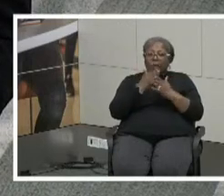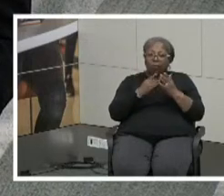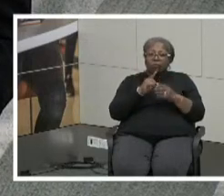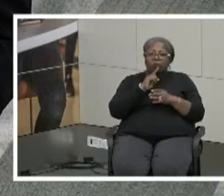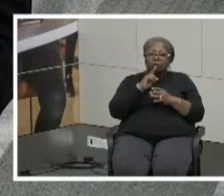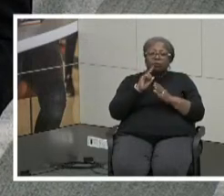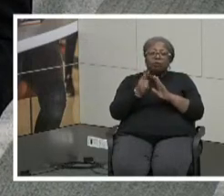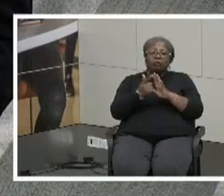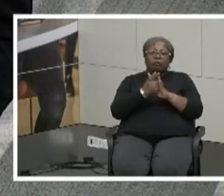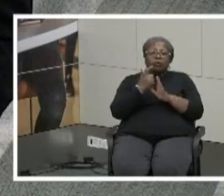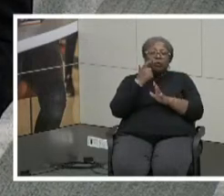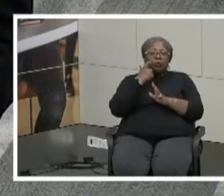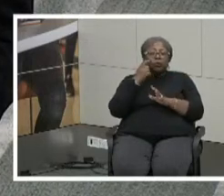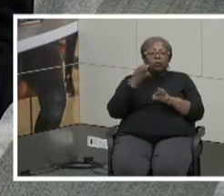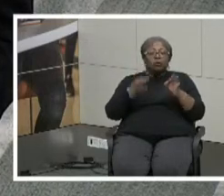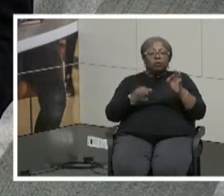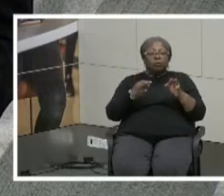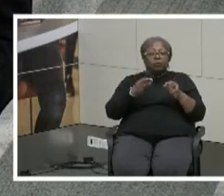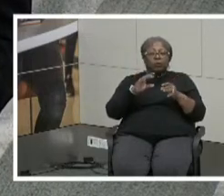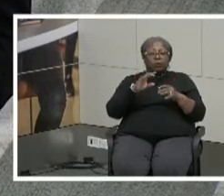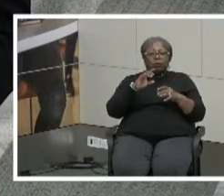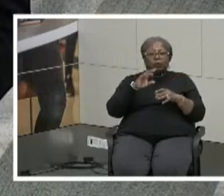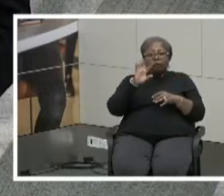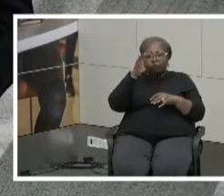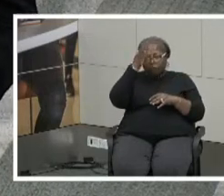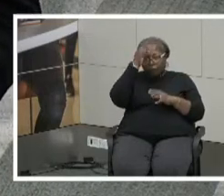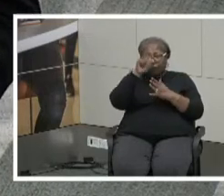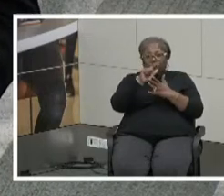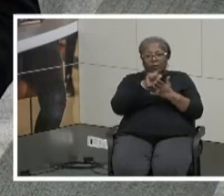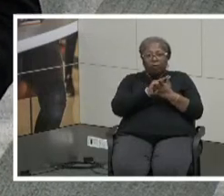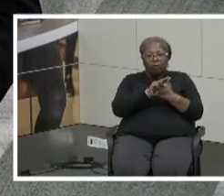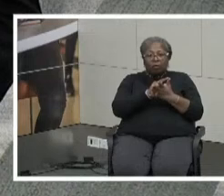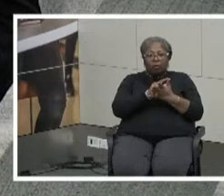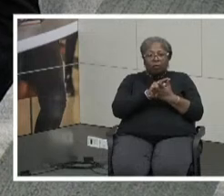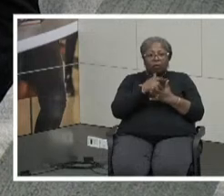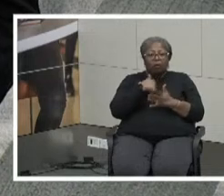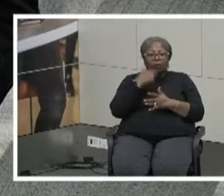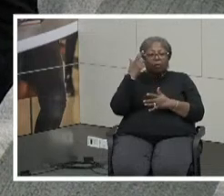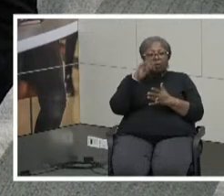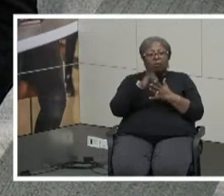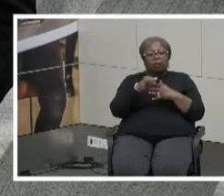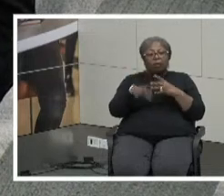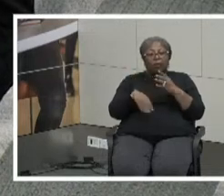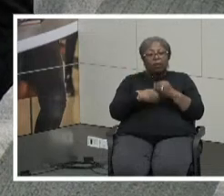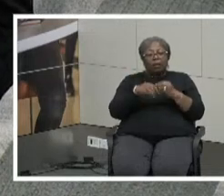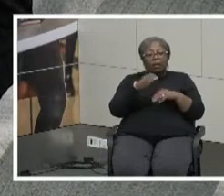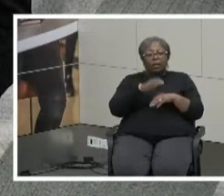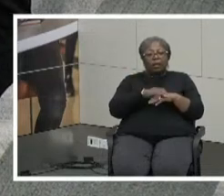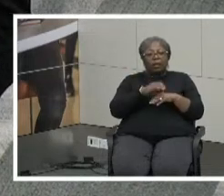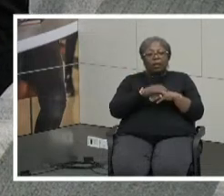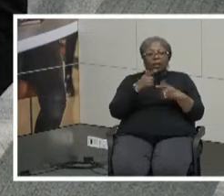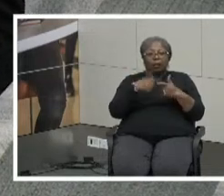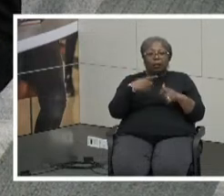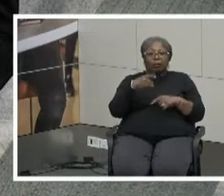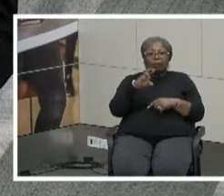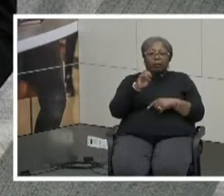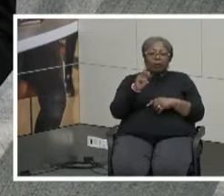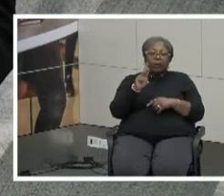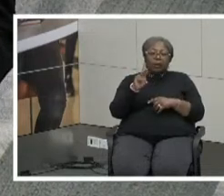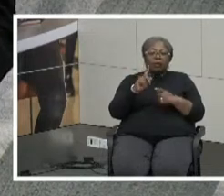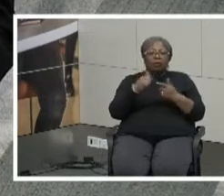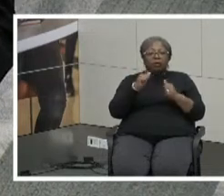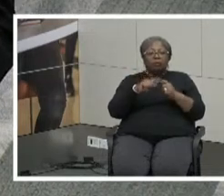to violate recent Supreme Court interpretations of federal law I realized that adding an English language pre was probably an attempt to